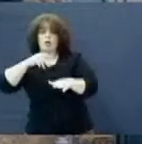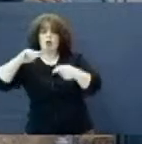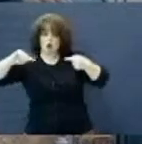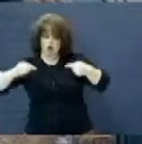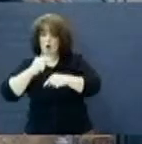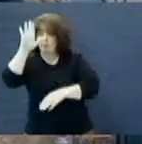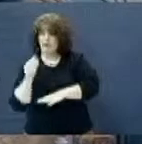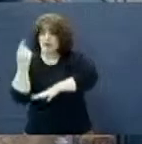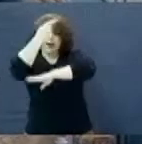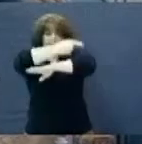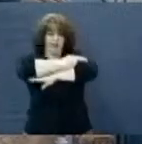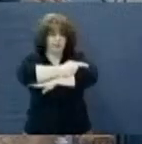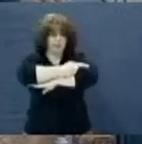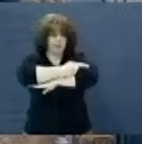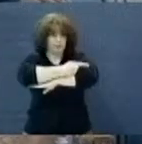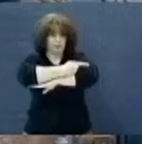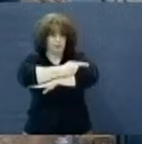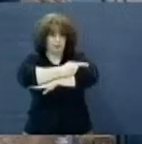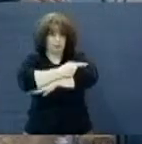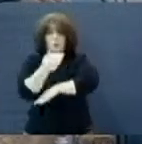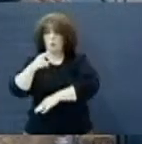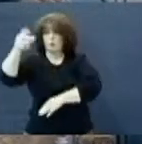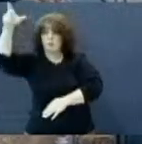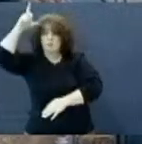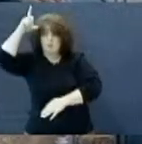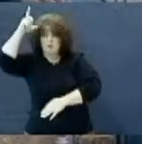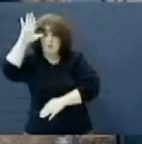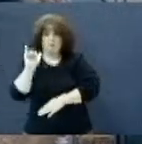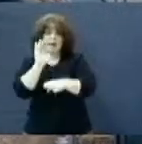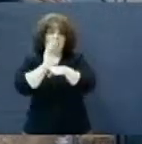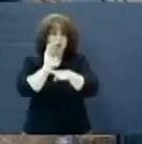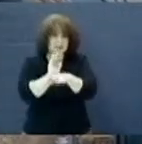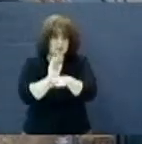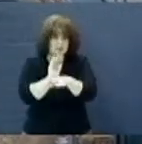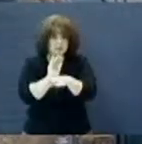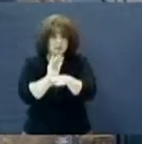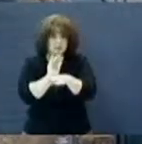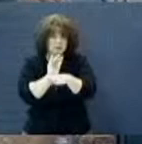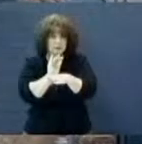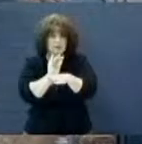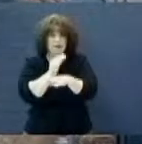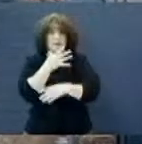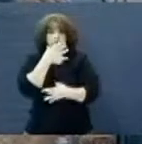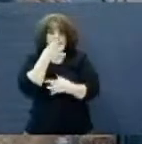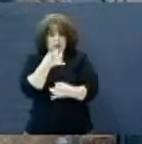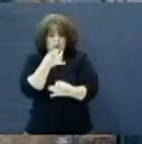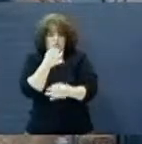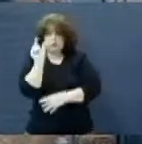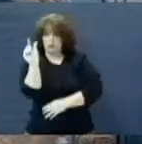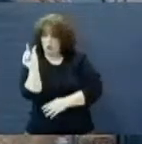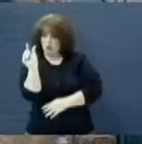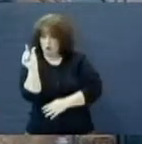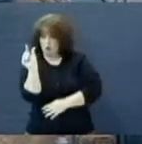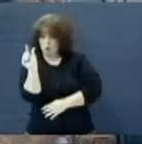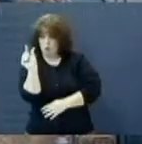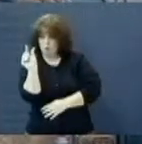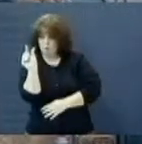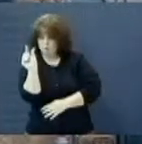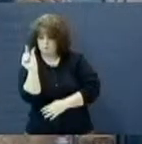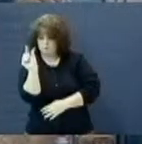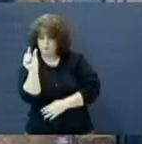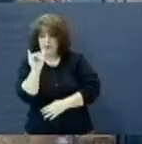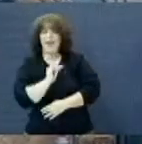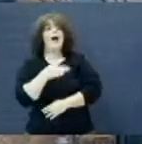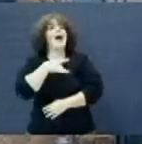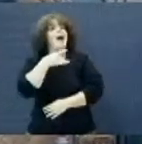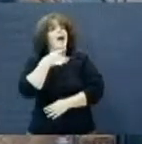day, nor the moon by night. I'm interested in that a little bit. I